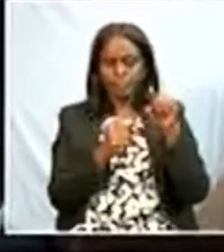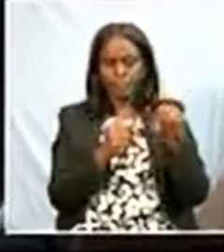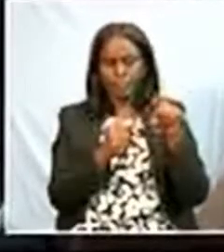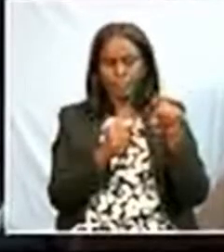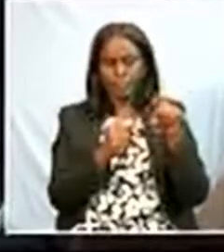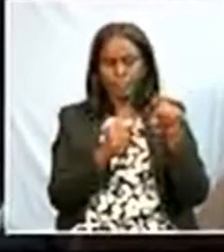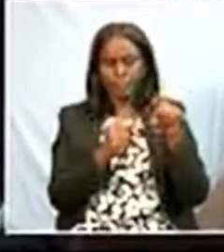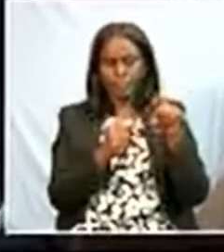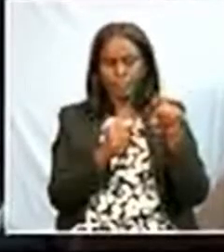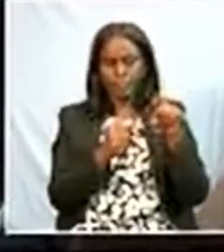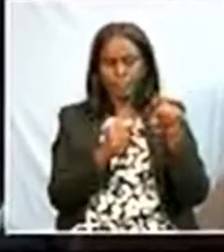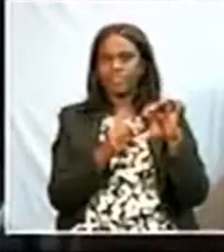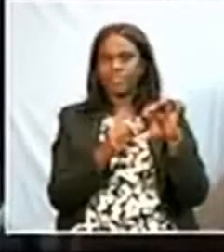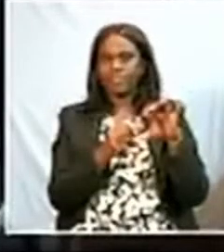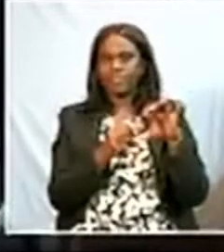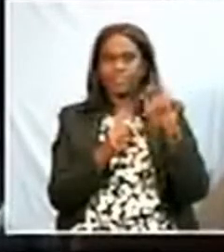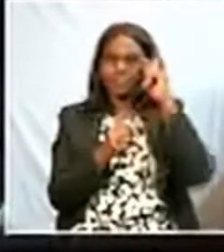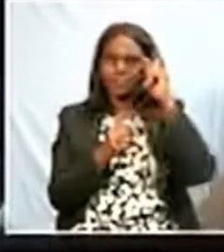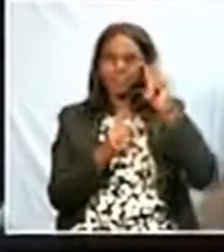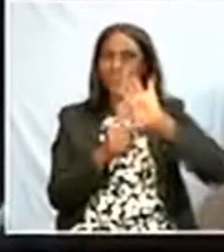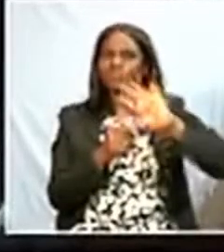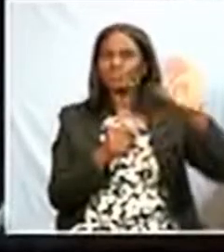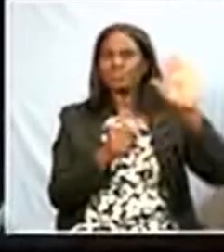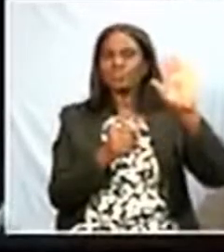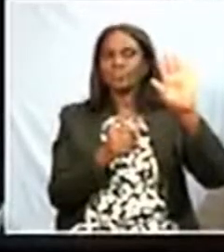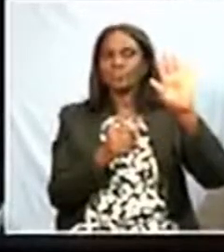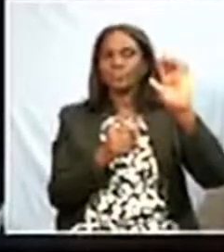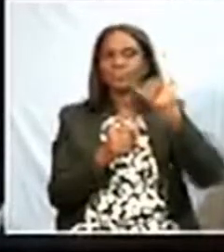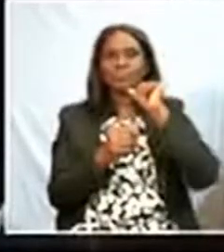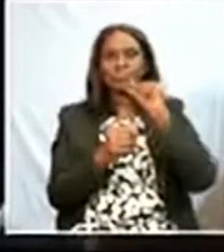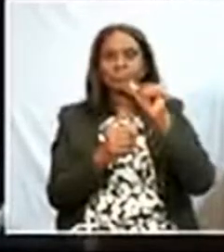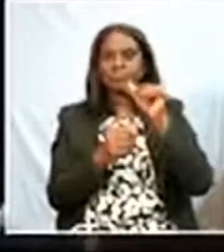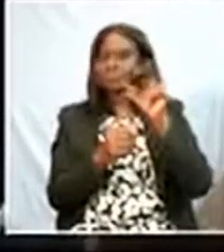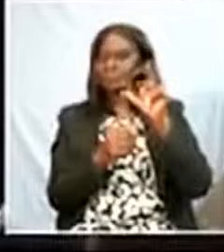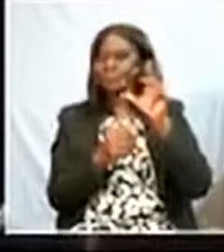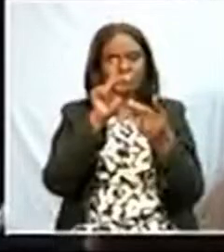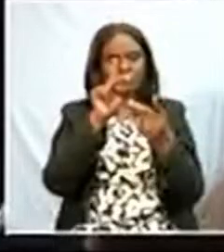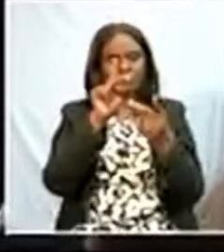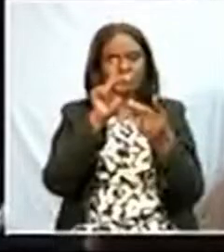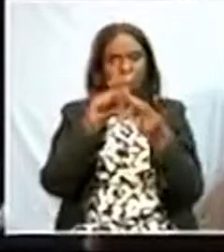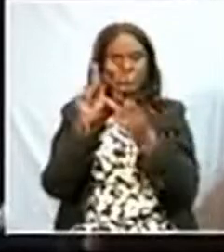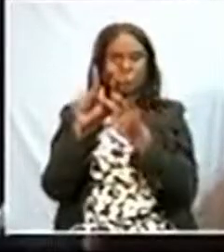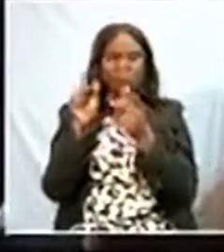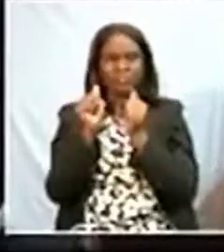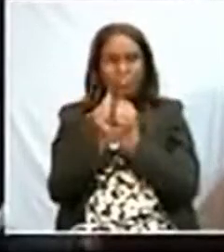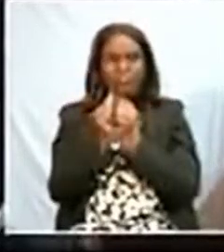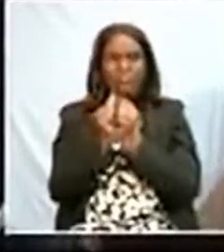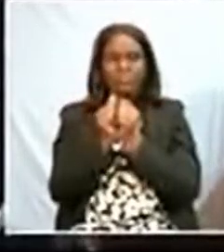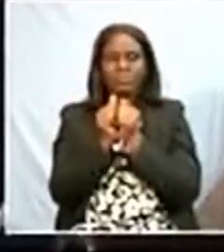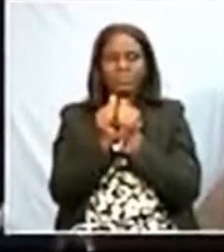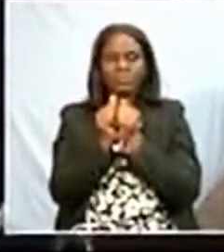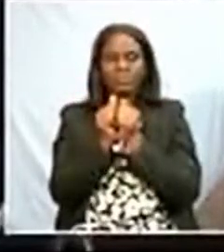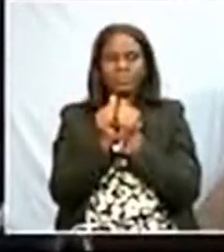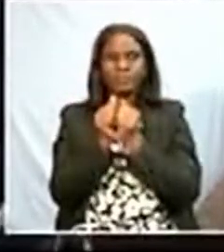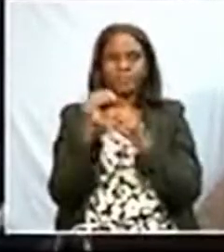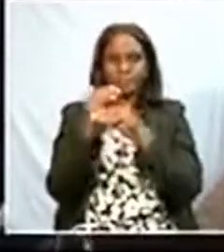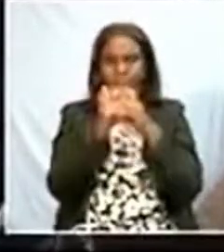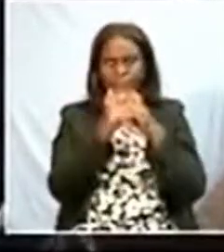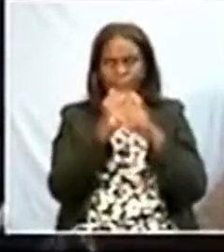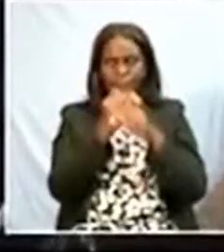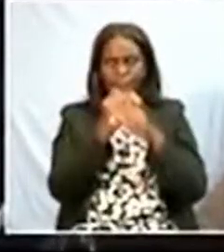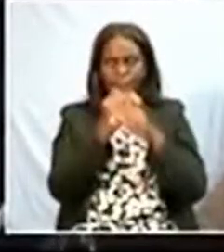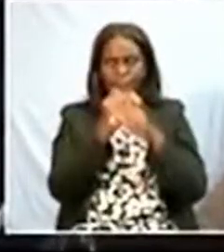IPC to a standard. It is not committee with the standard